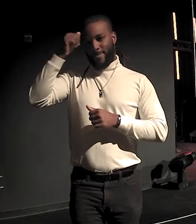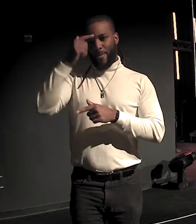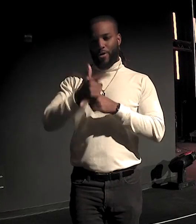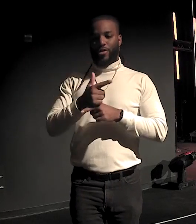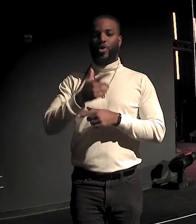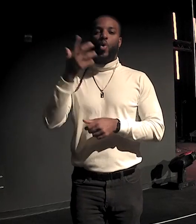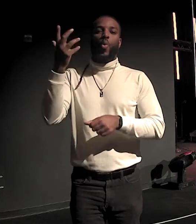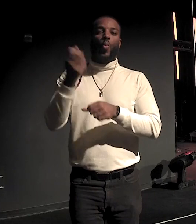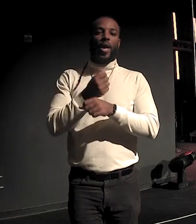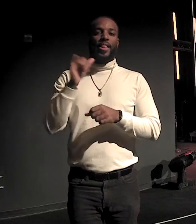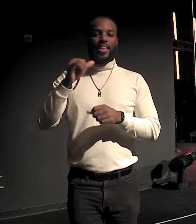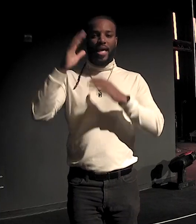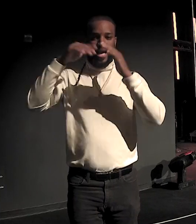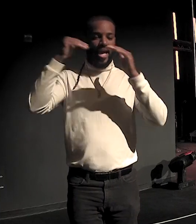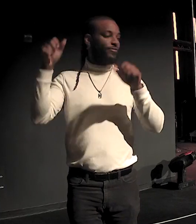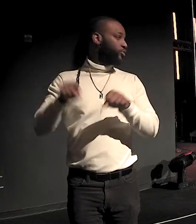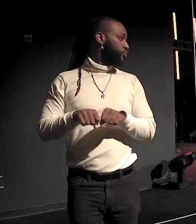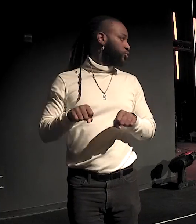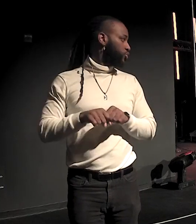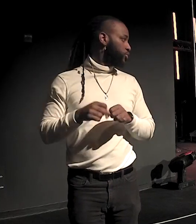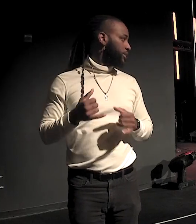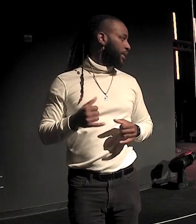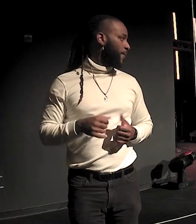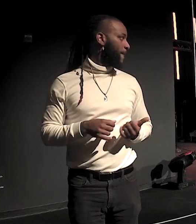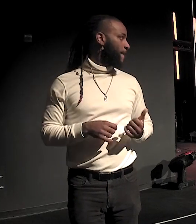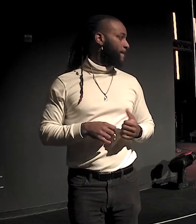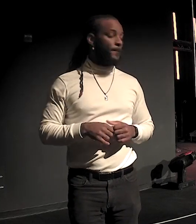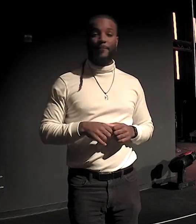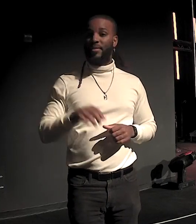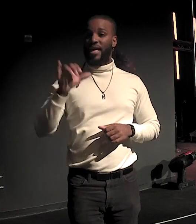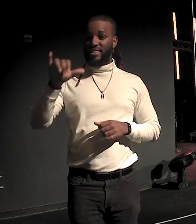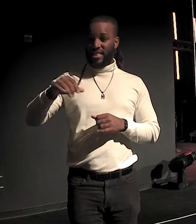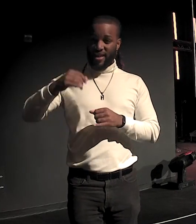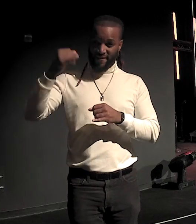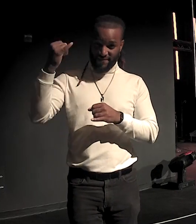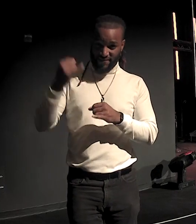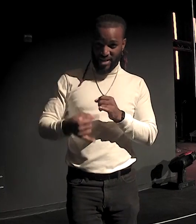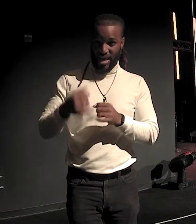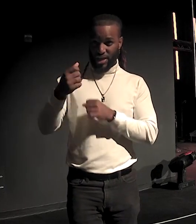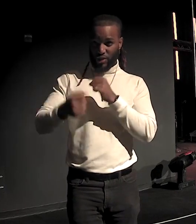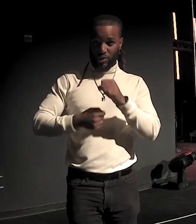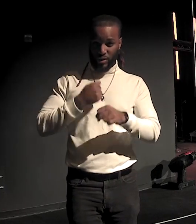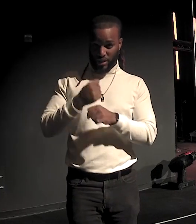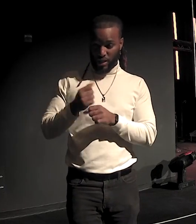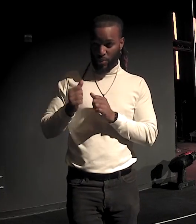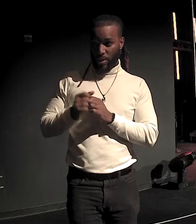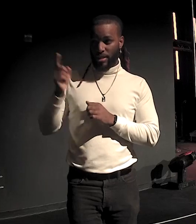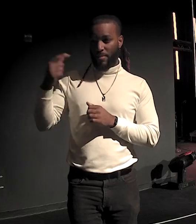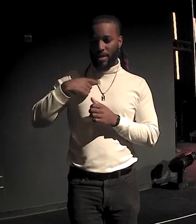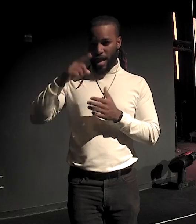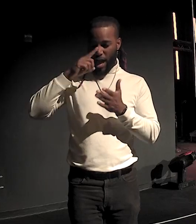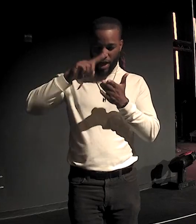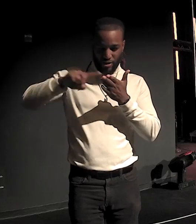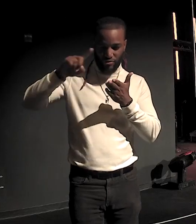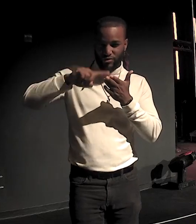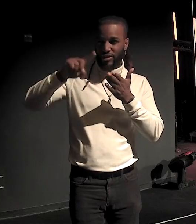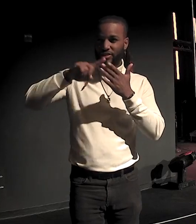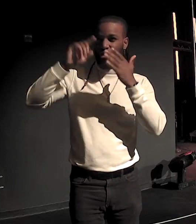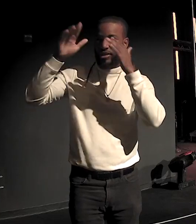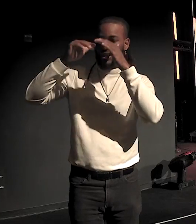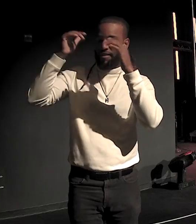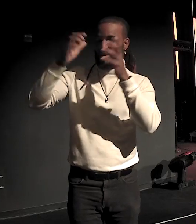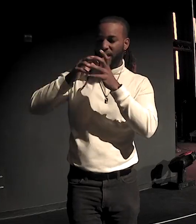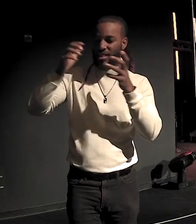shoes today. And in that final year that I had with him, I researched heaven like crazy,